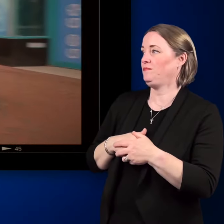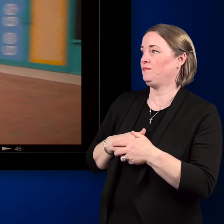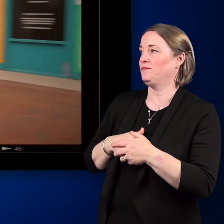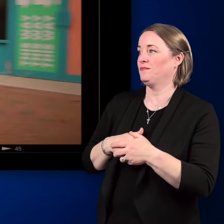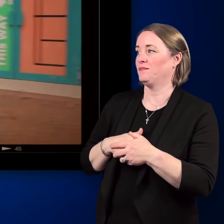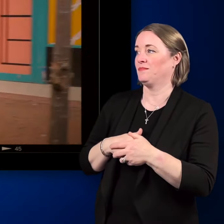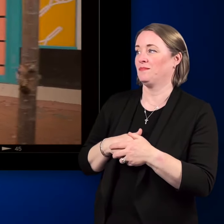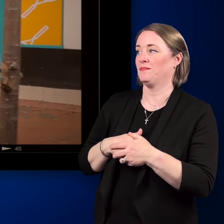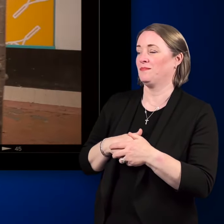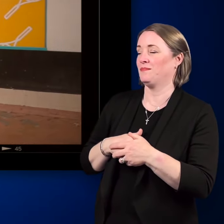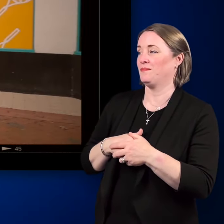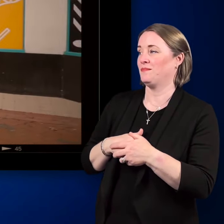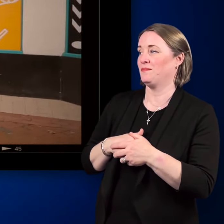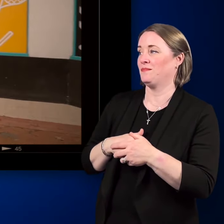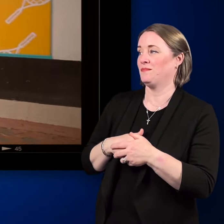This one won't get past.